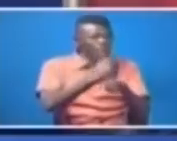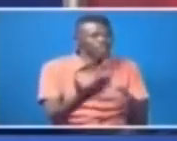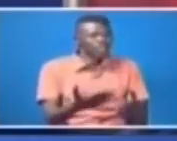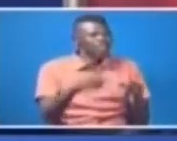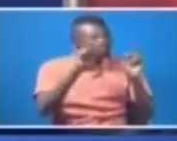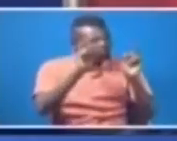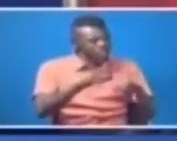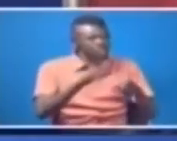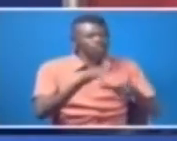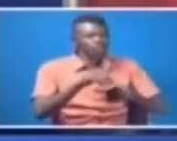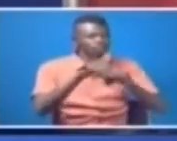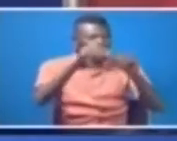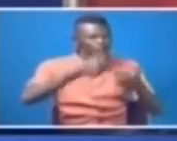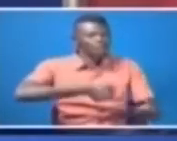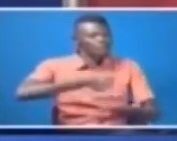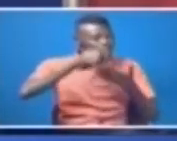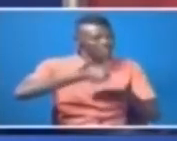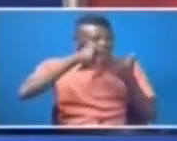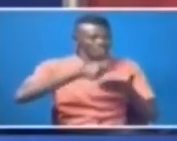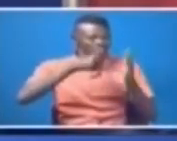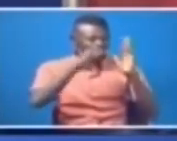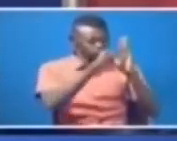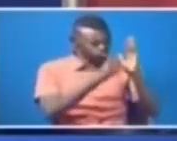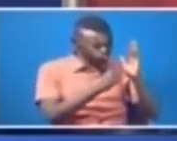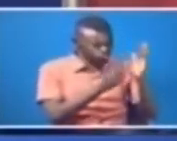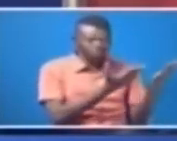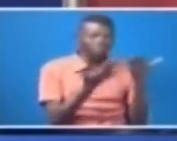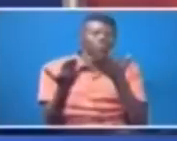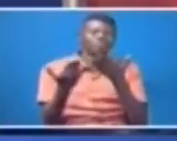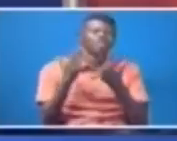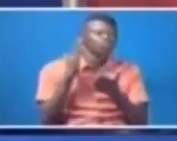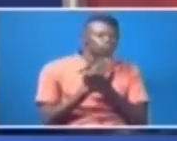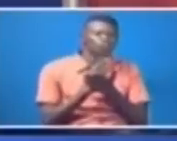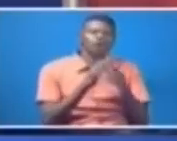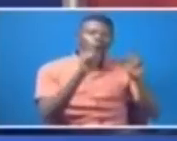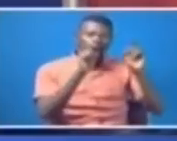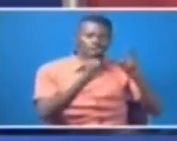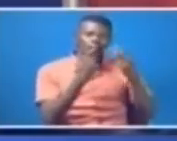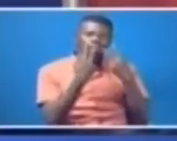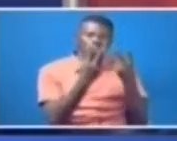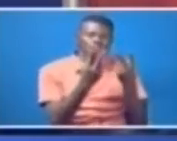in accordance with the budget statement that has been presented. Okay. So I think we really do need to see,